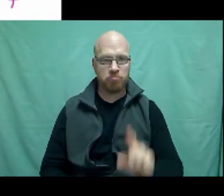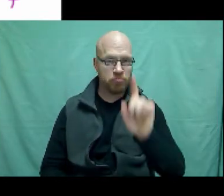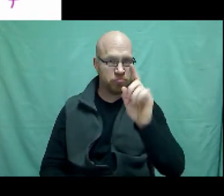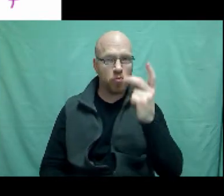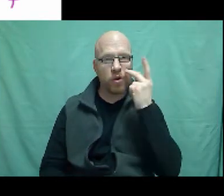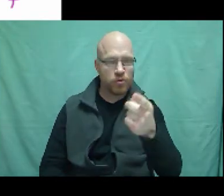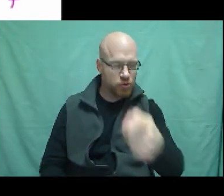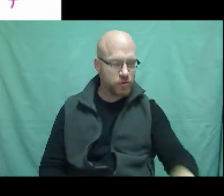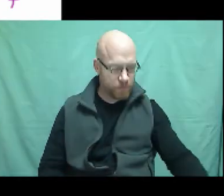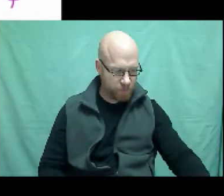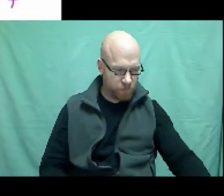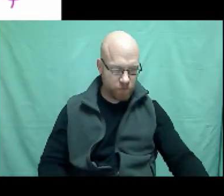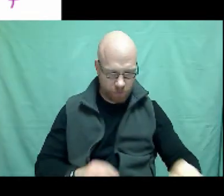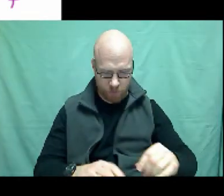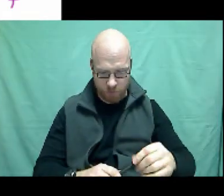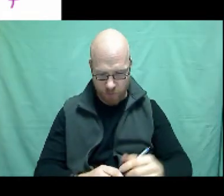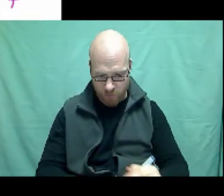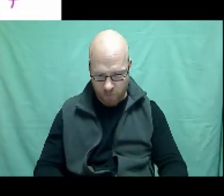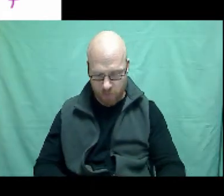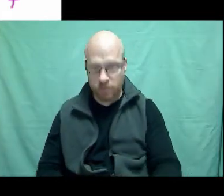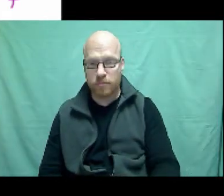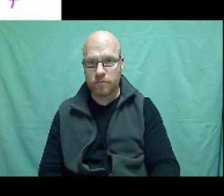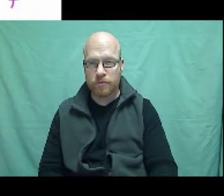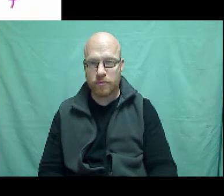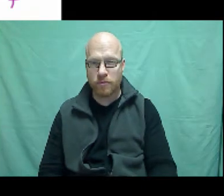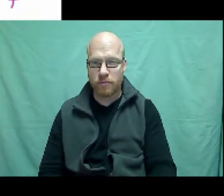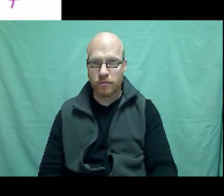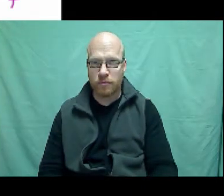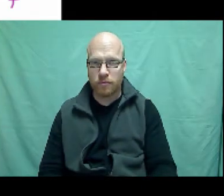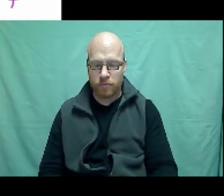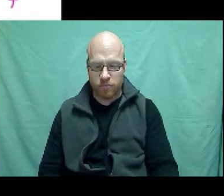does not apply to the negative.